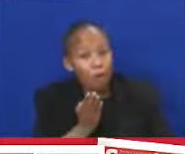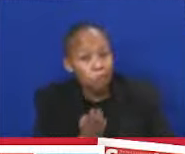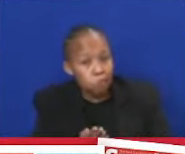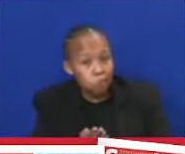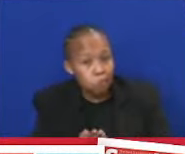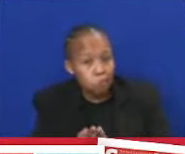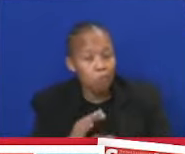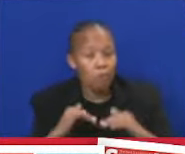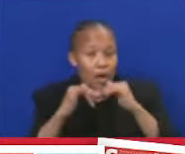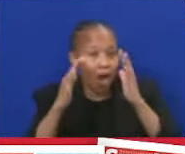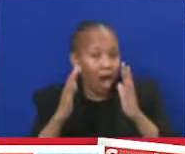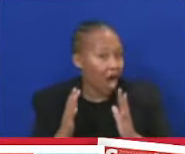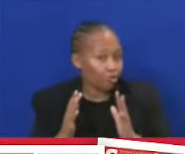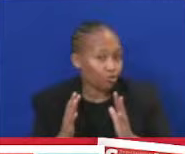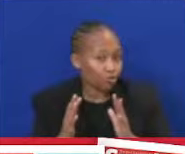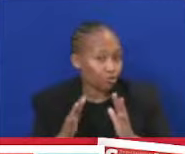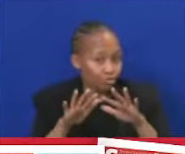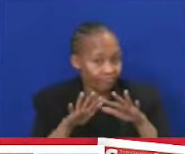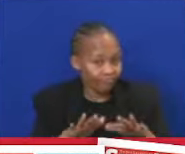That is correct, Commissioners.